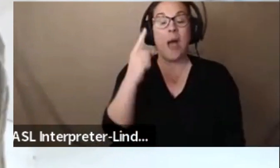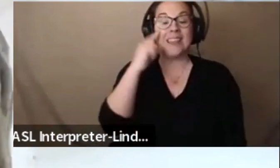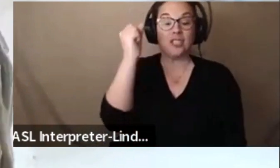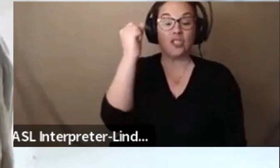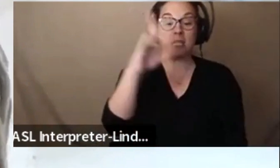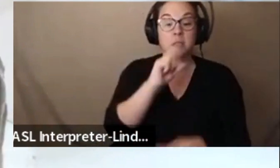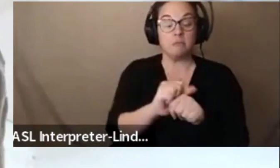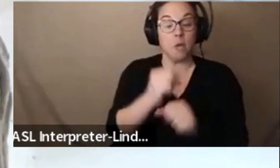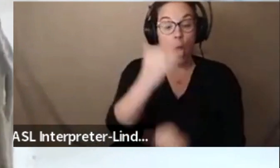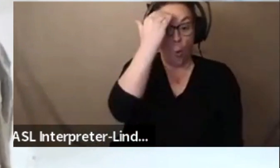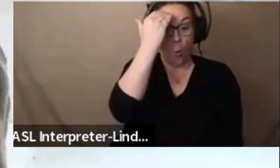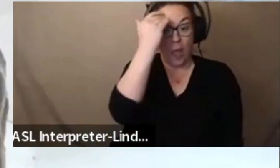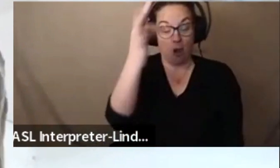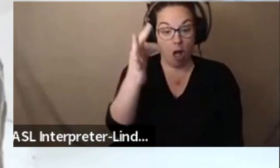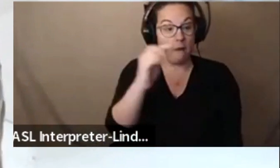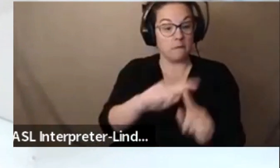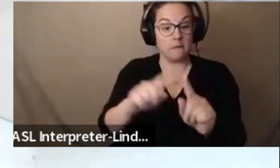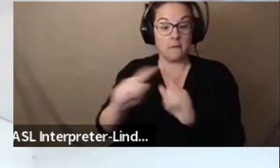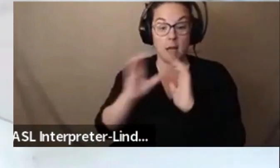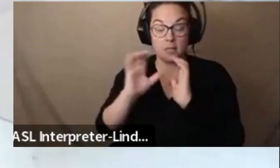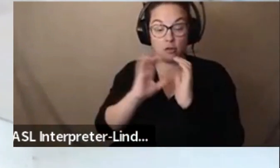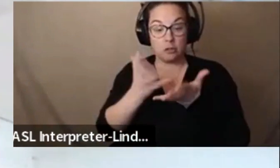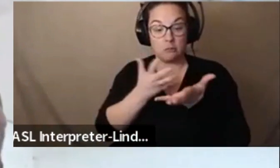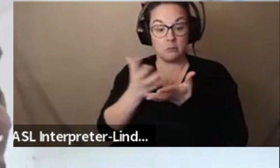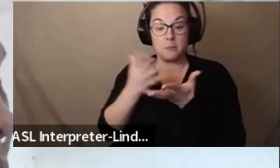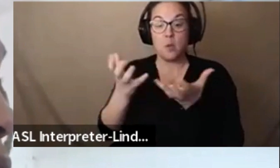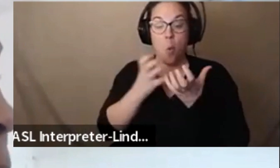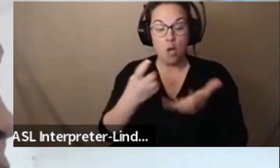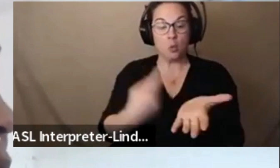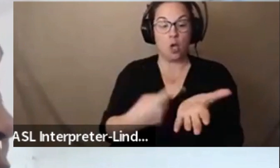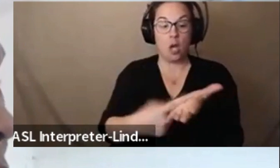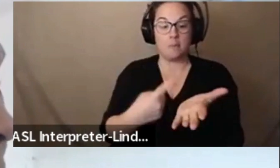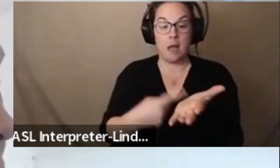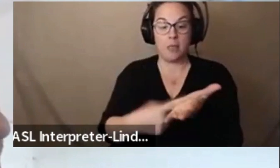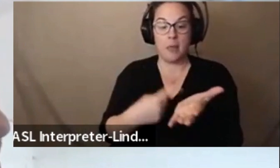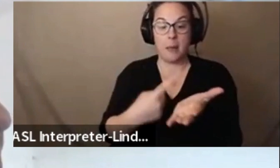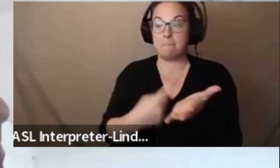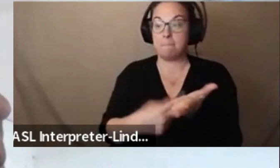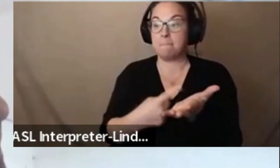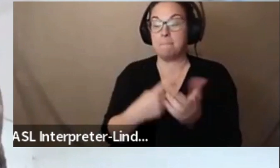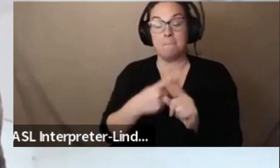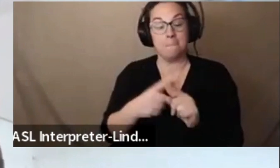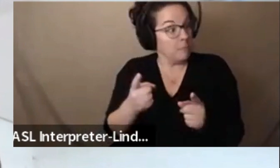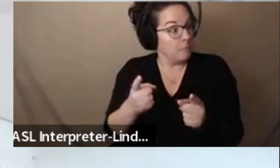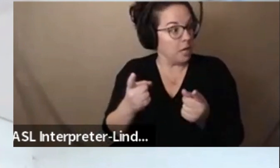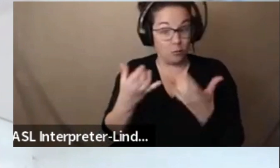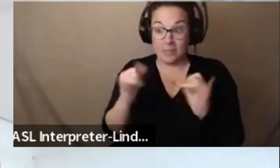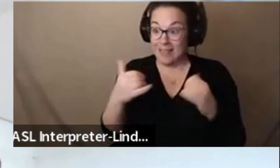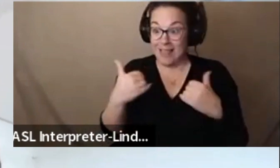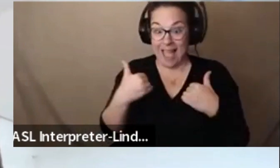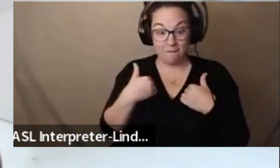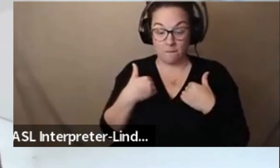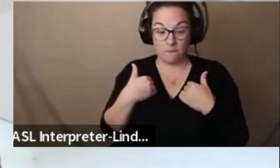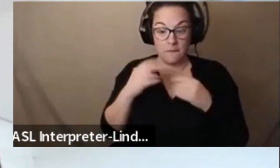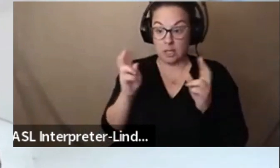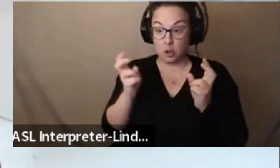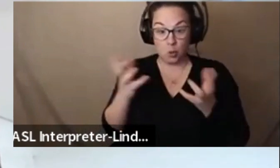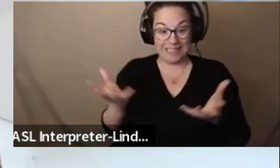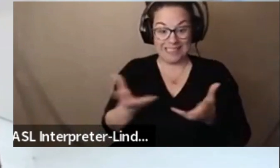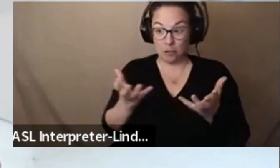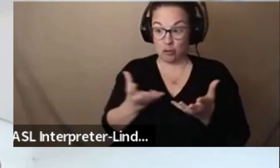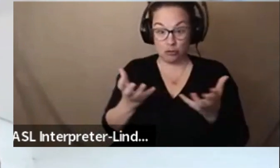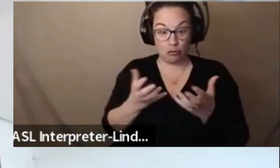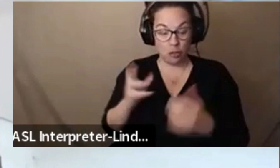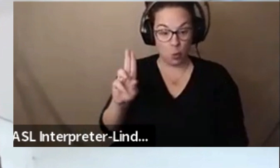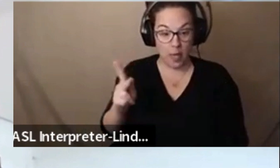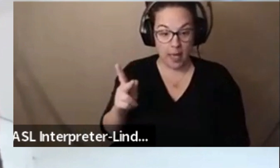forth, right? And so I think Shakespeare was aware of these conversations and wanted to talk about them. We were still having these issues right here in the